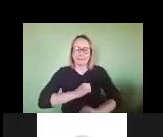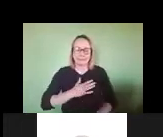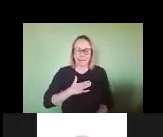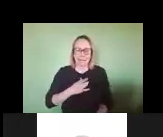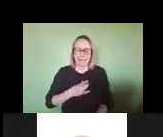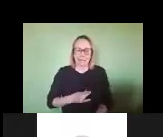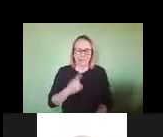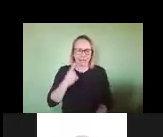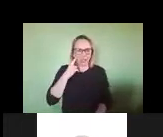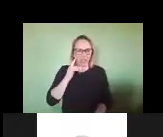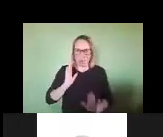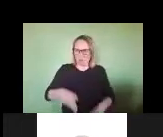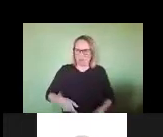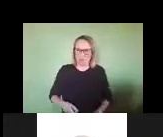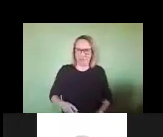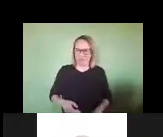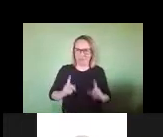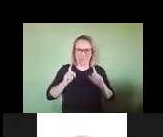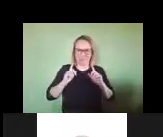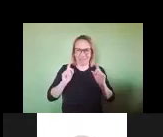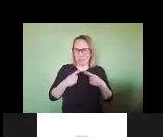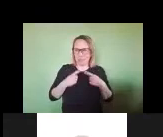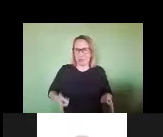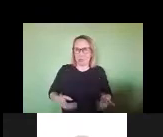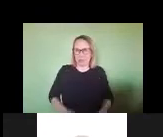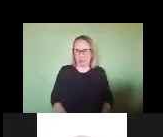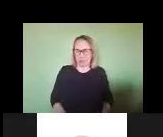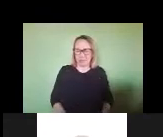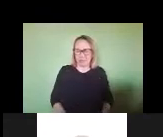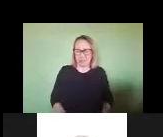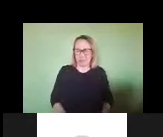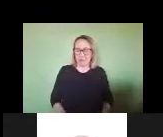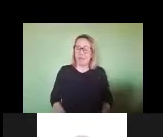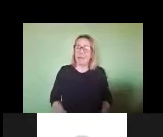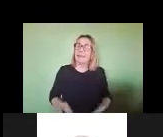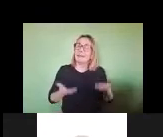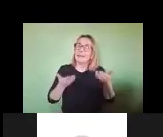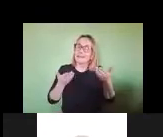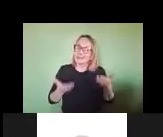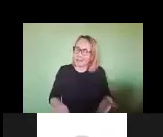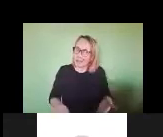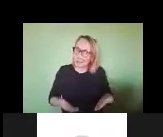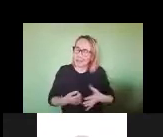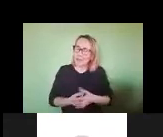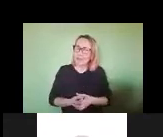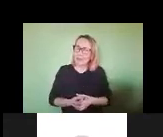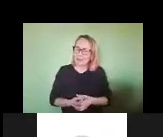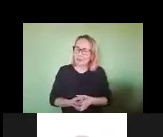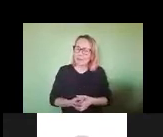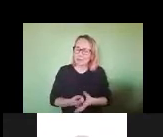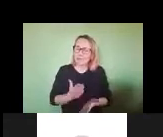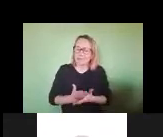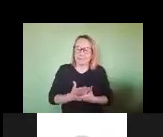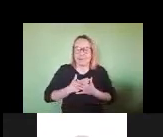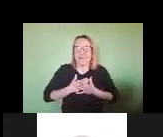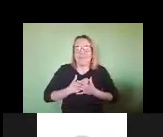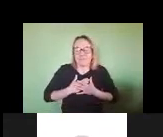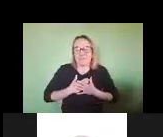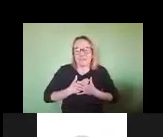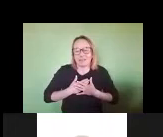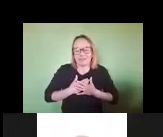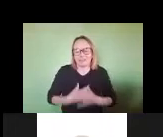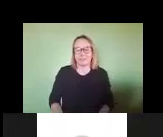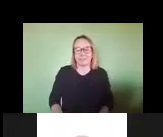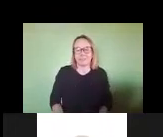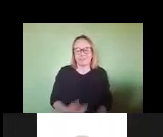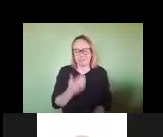really thought it wasn't going to work, if I'm honest with you. But now I absolutely love it. So I thought